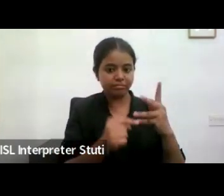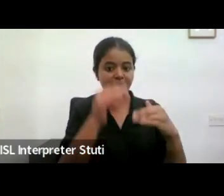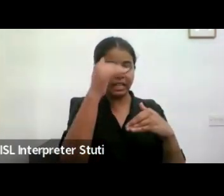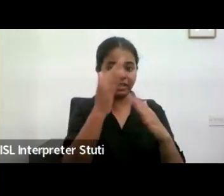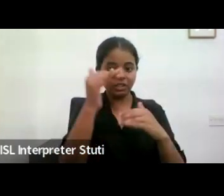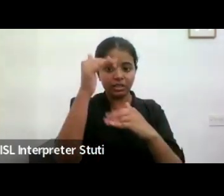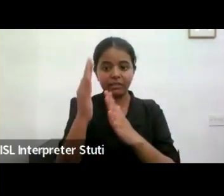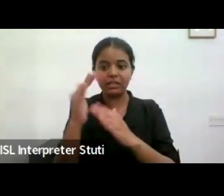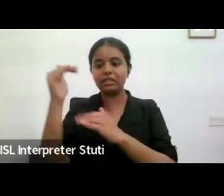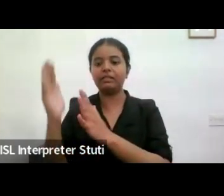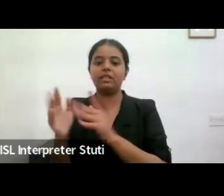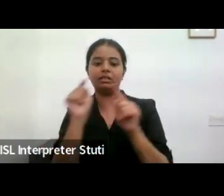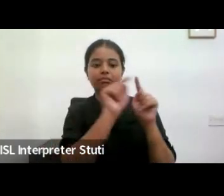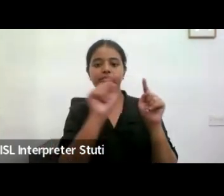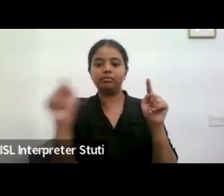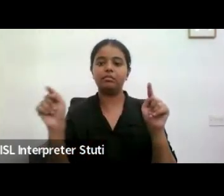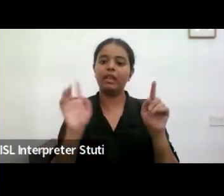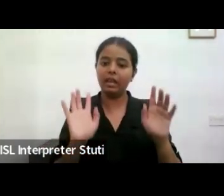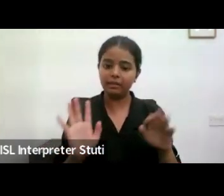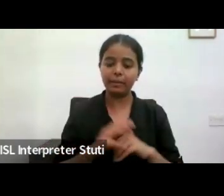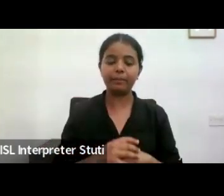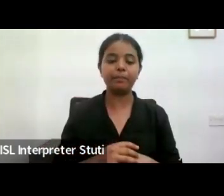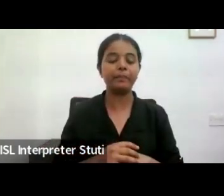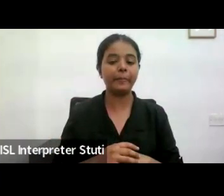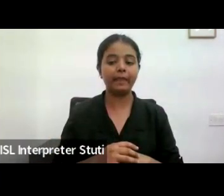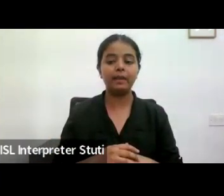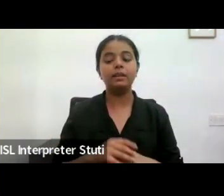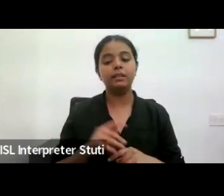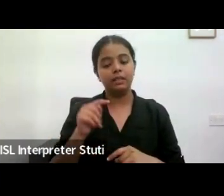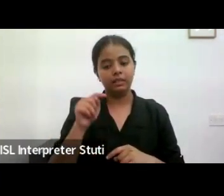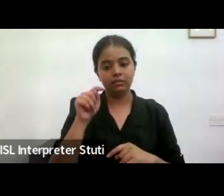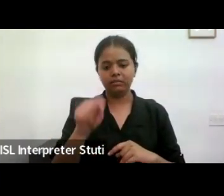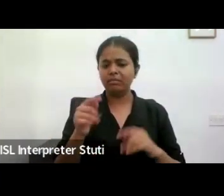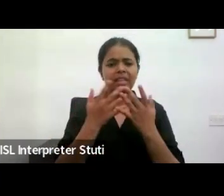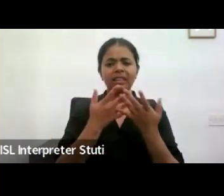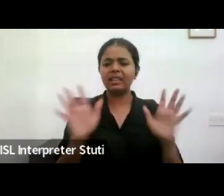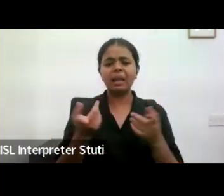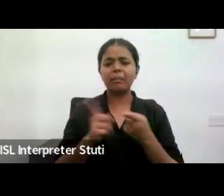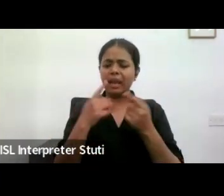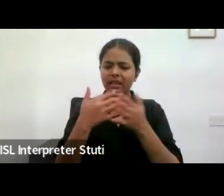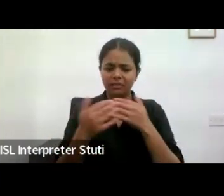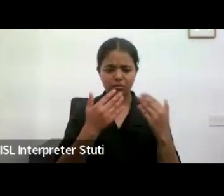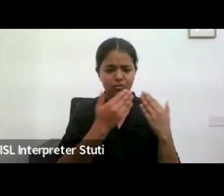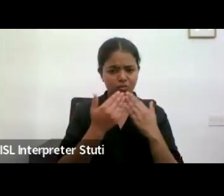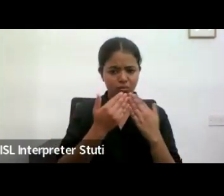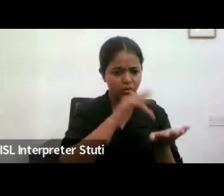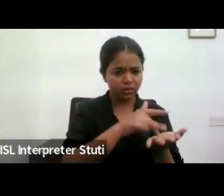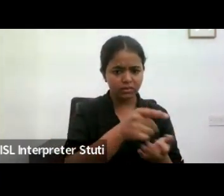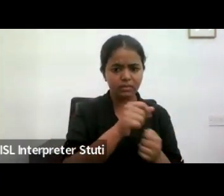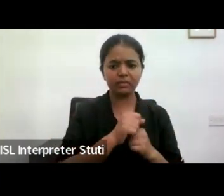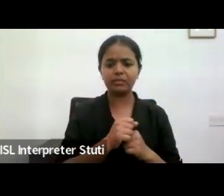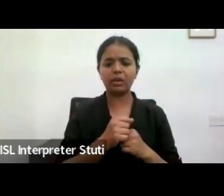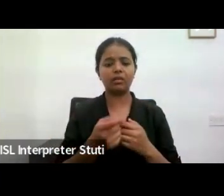disabilities. This can happen in any, in a school also. Importance of the